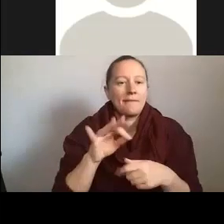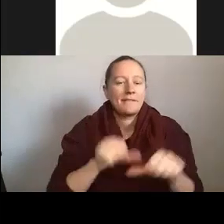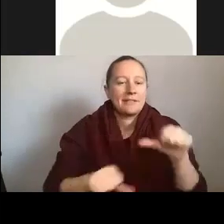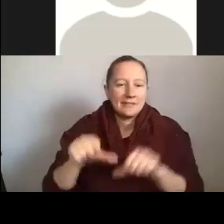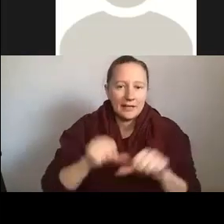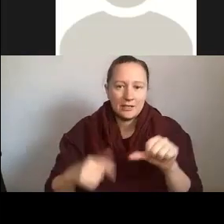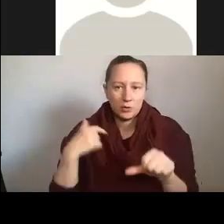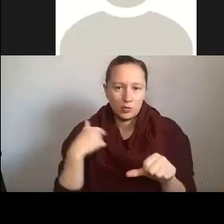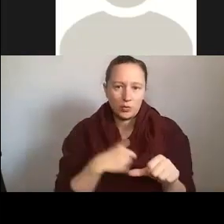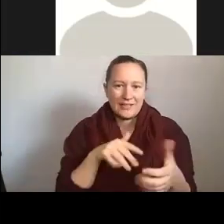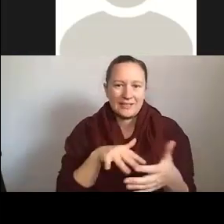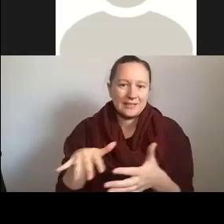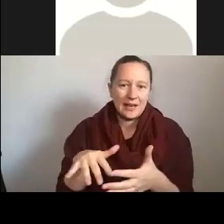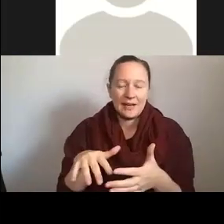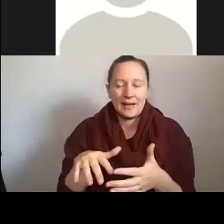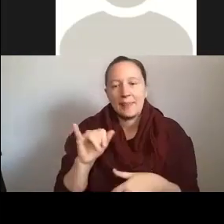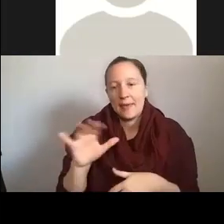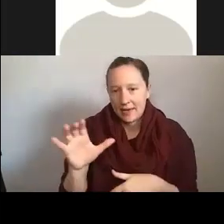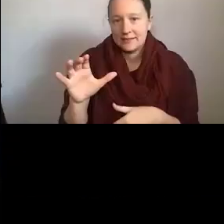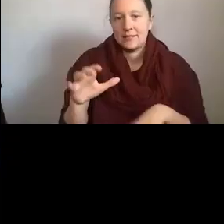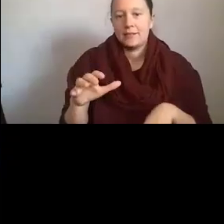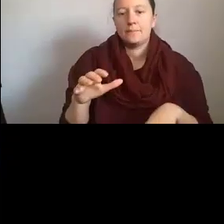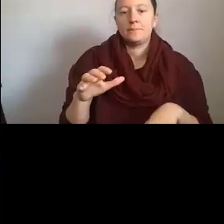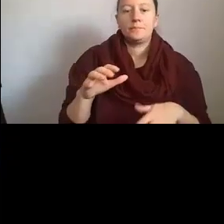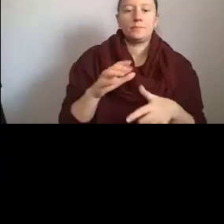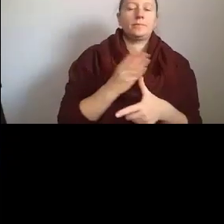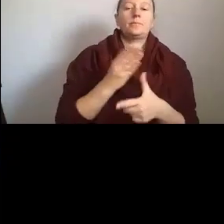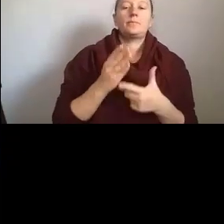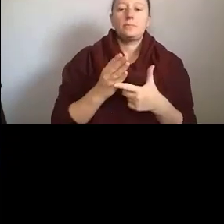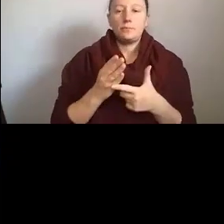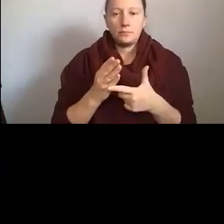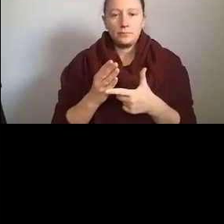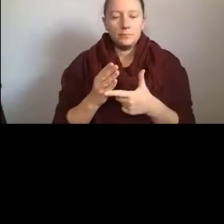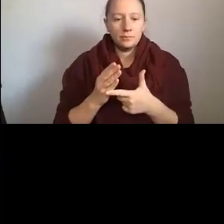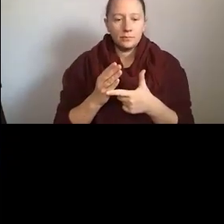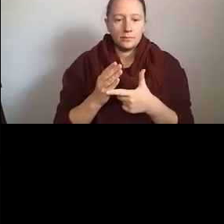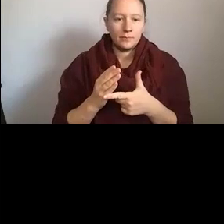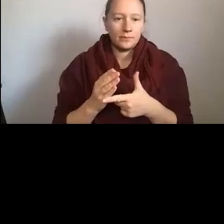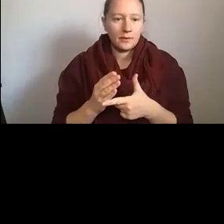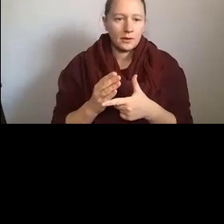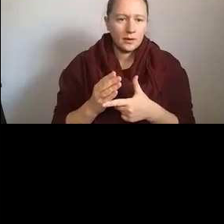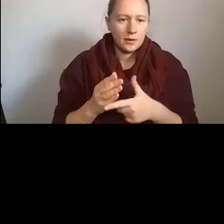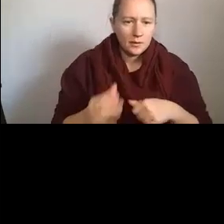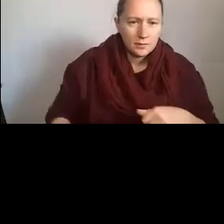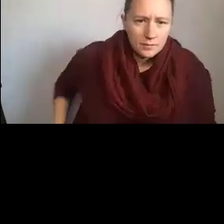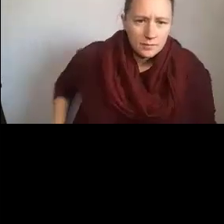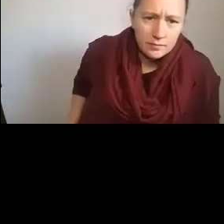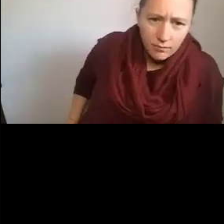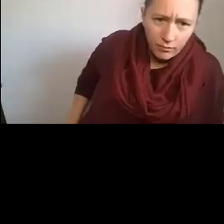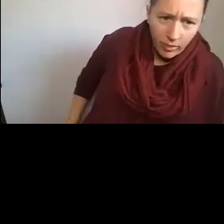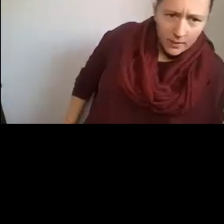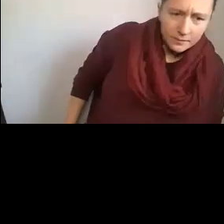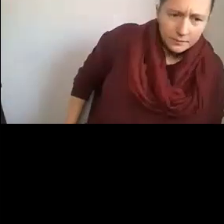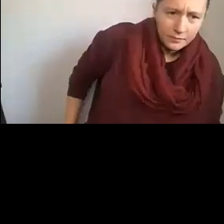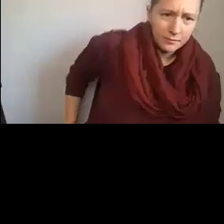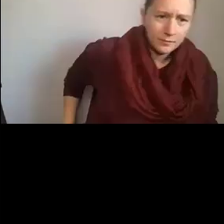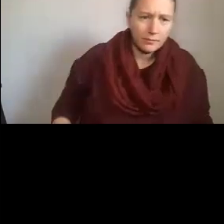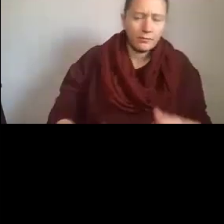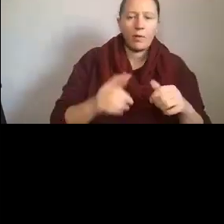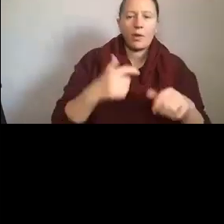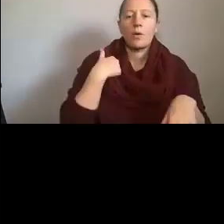our institute? And these are the things that we're trying to cultivate a workforce in. Okay? That's our objective. We